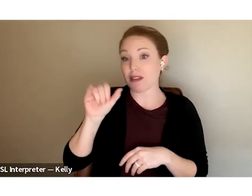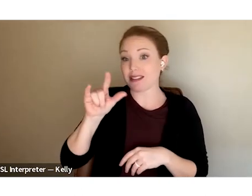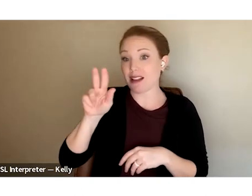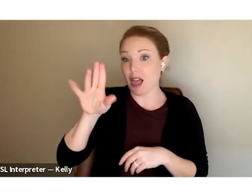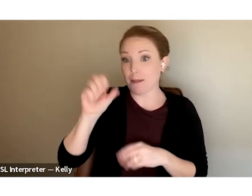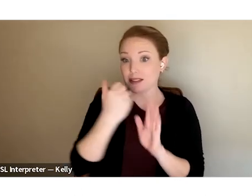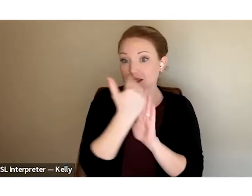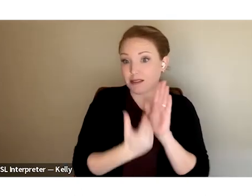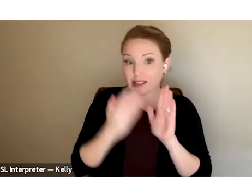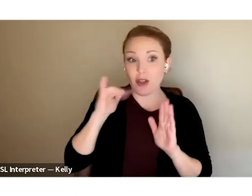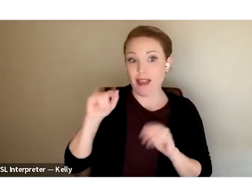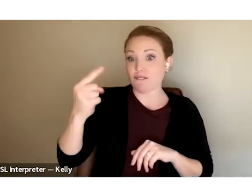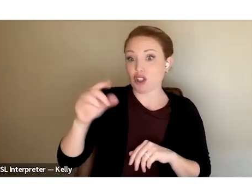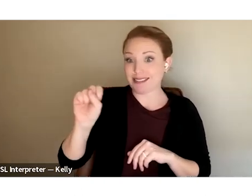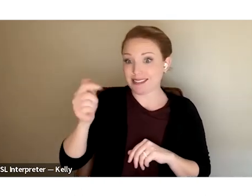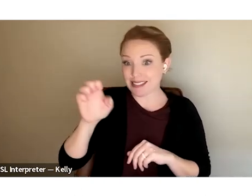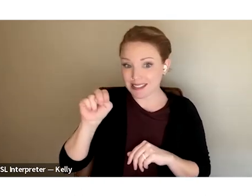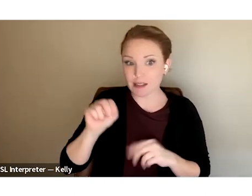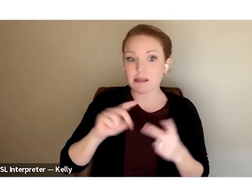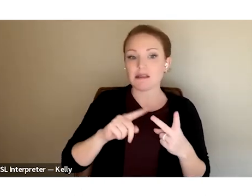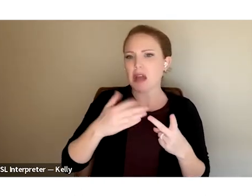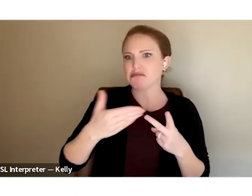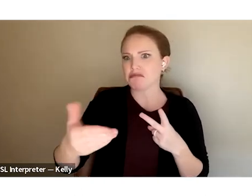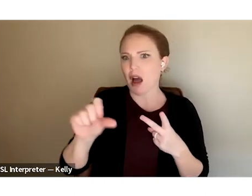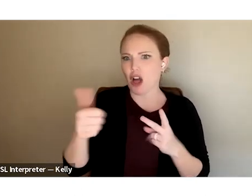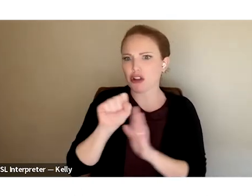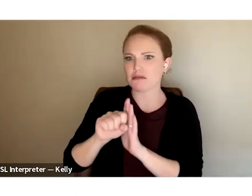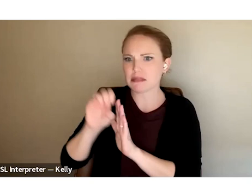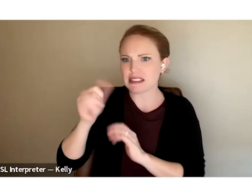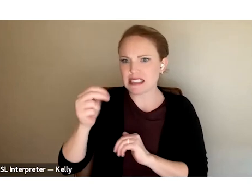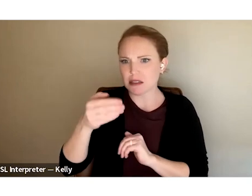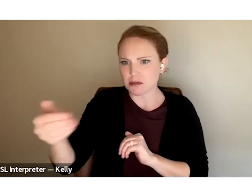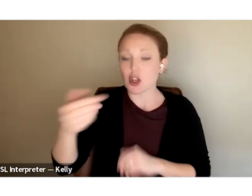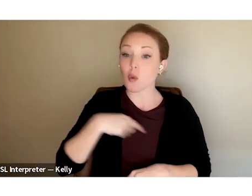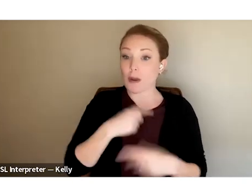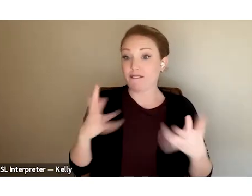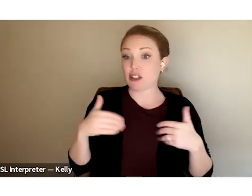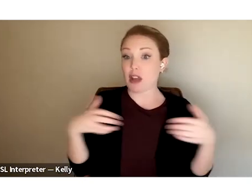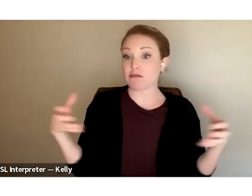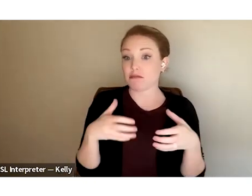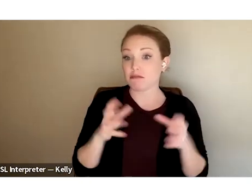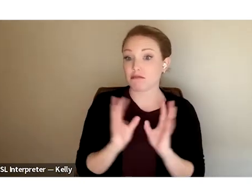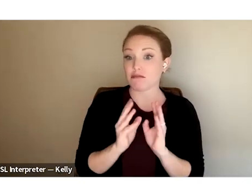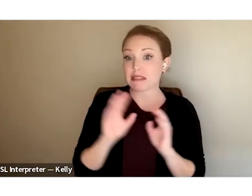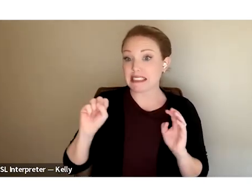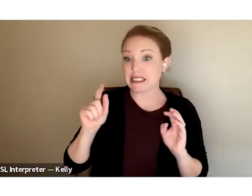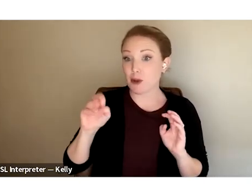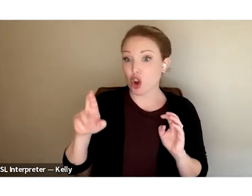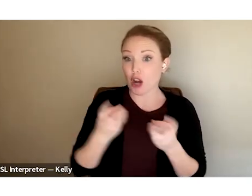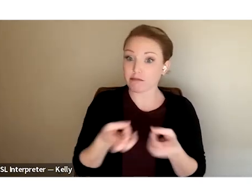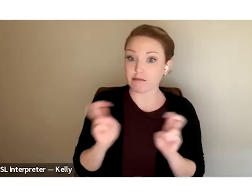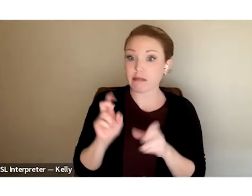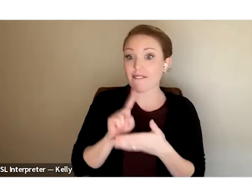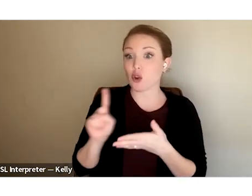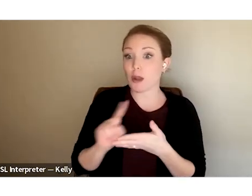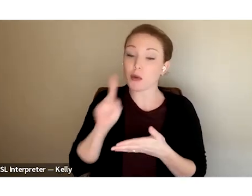and subsequent seasons, but in particular this one. And then we had a seminar where every week we would check in